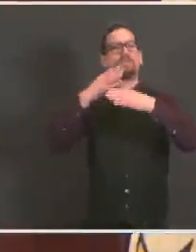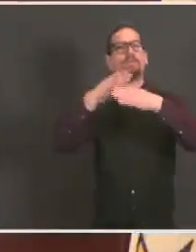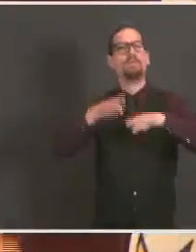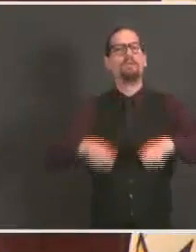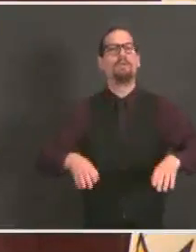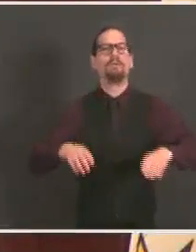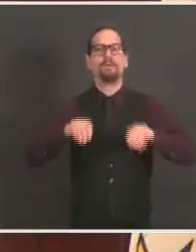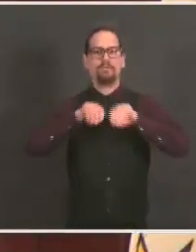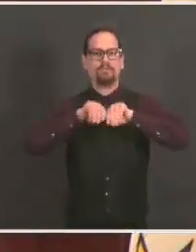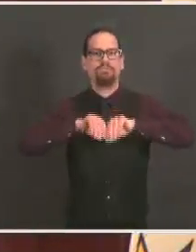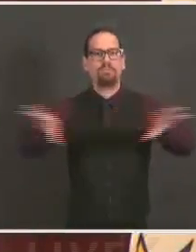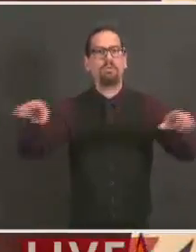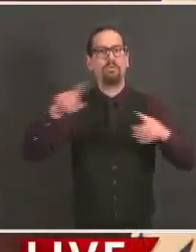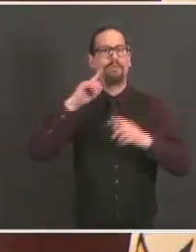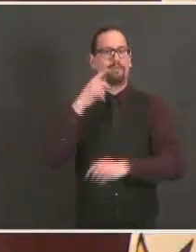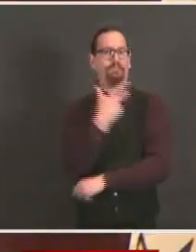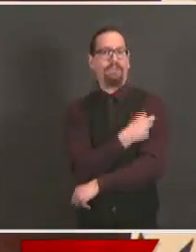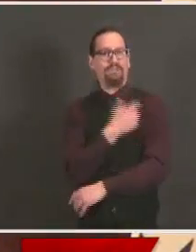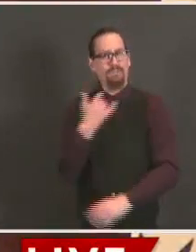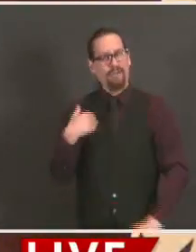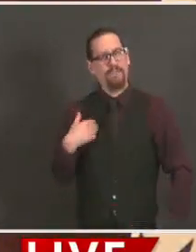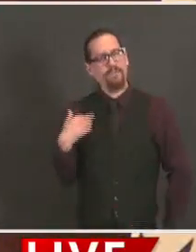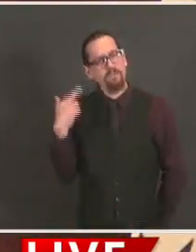worked successfully with testing.